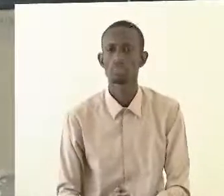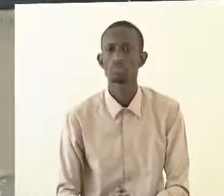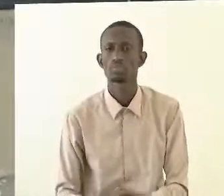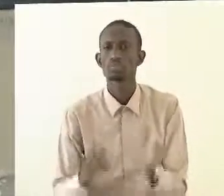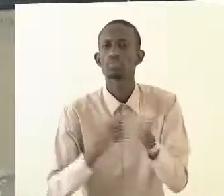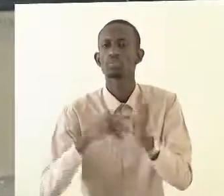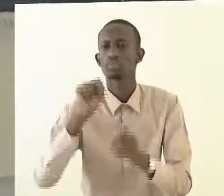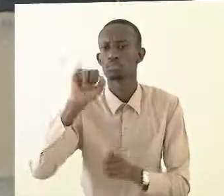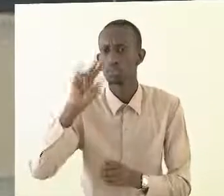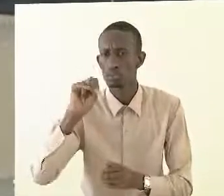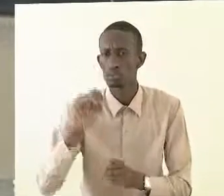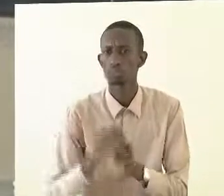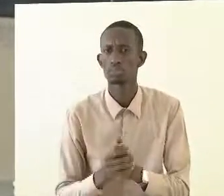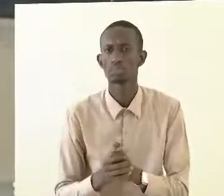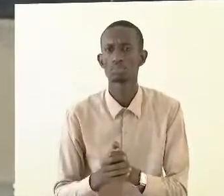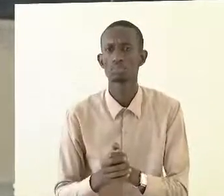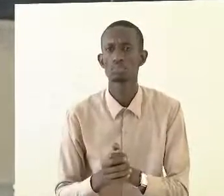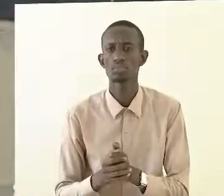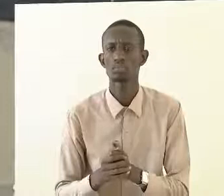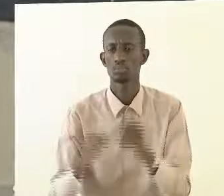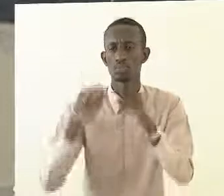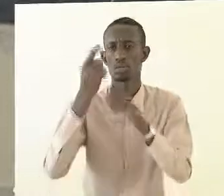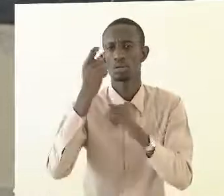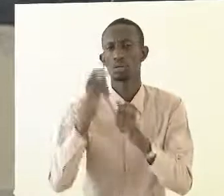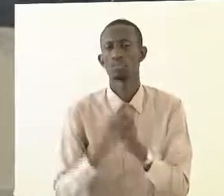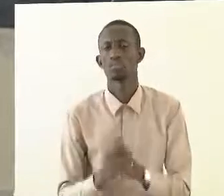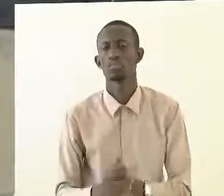sine inverse of x.